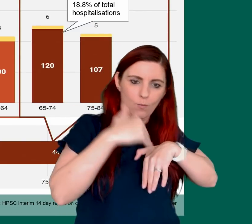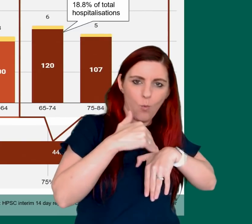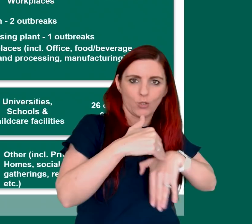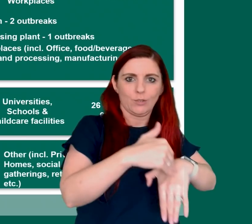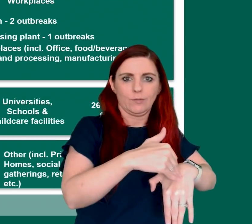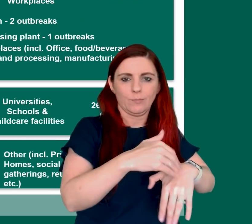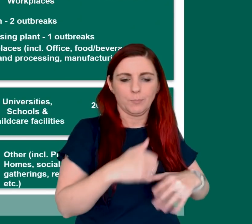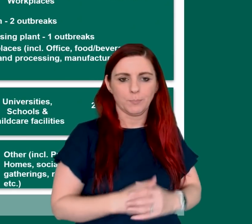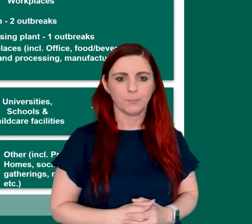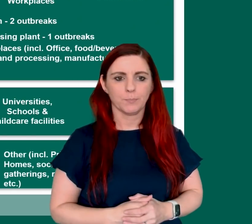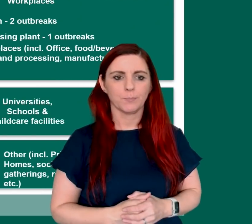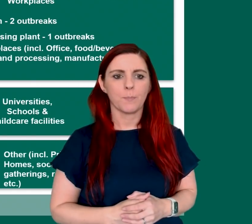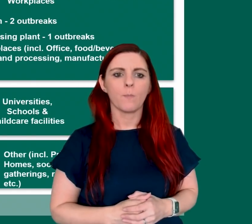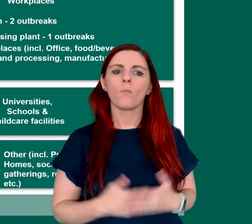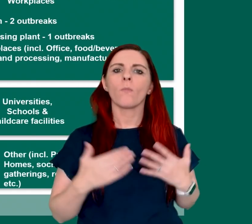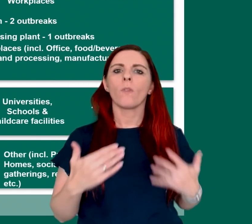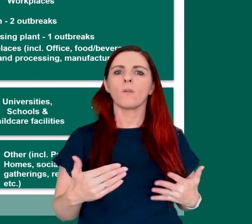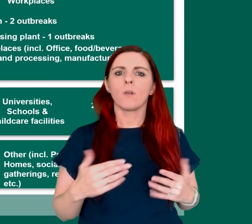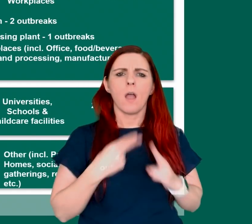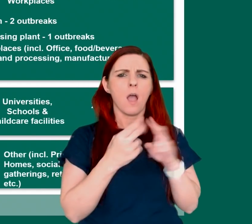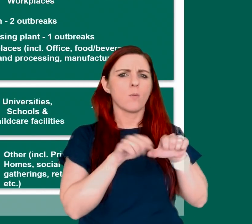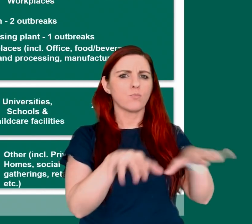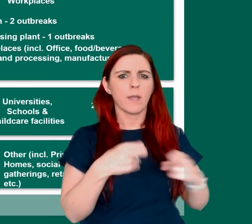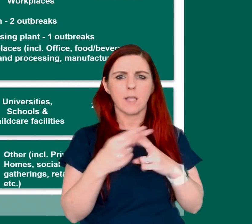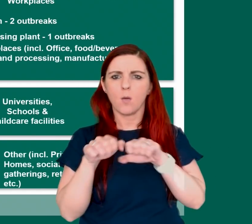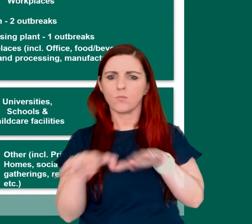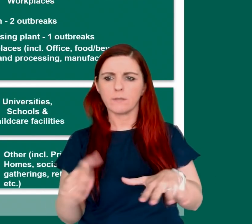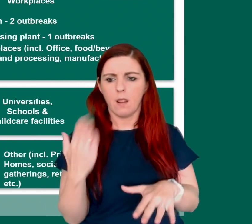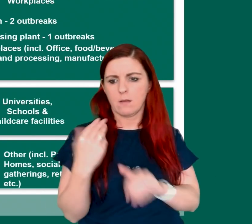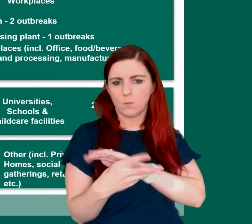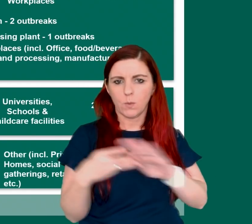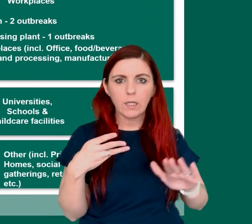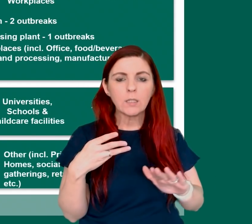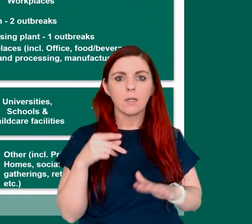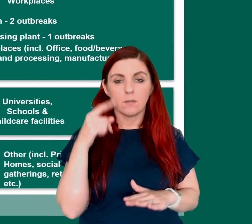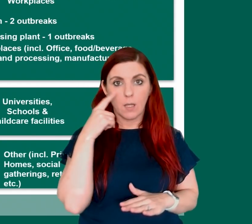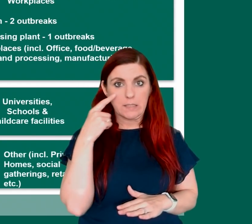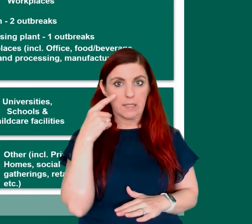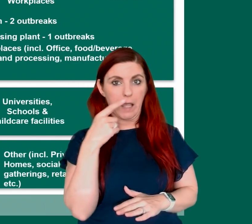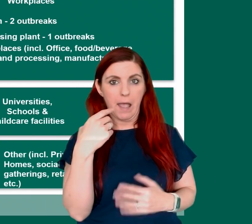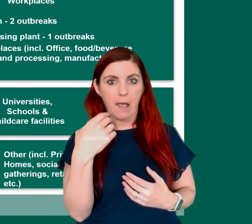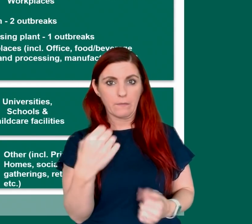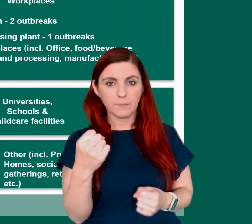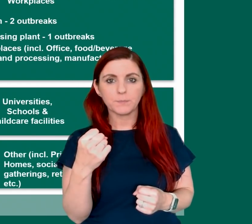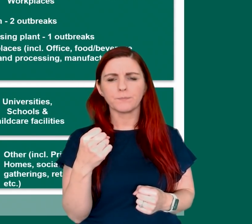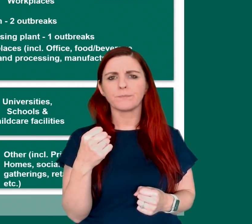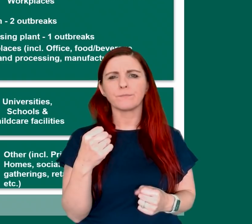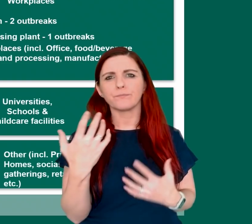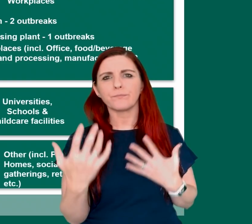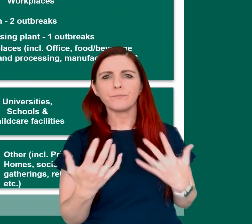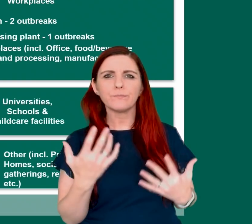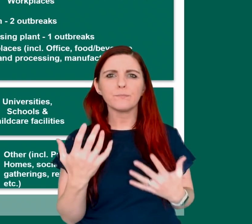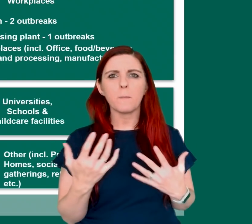vulnerable. Outbreaks in the past week, we see the pattern of outbreaks